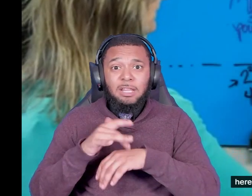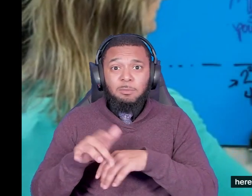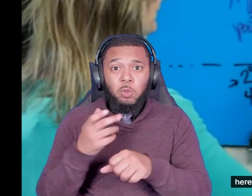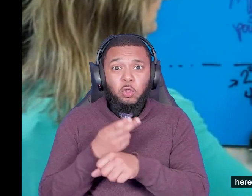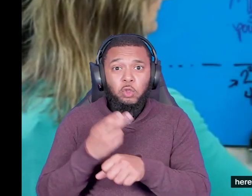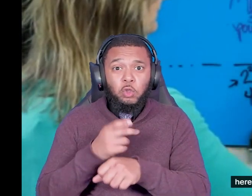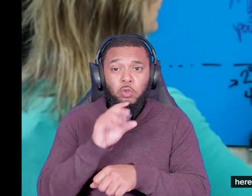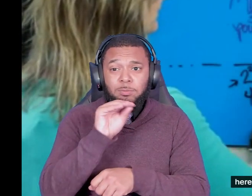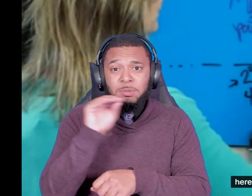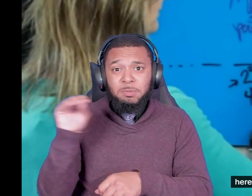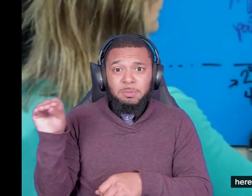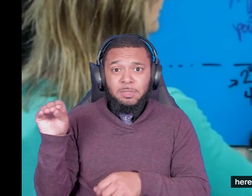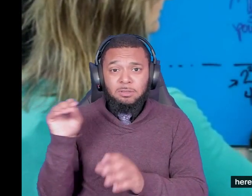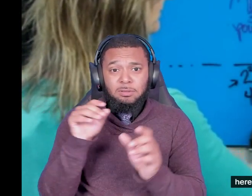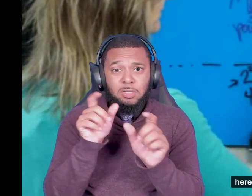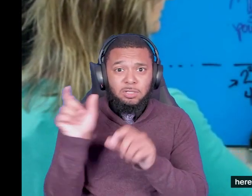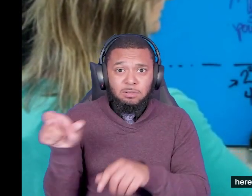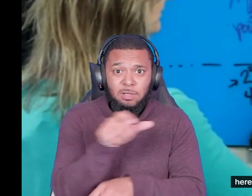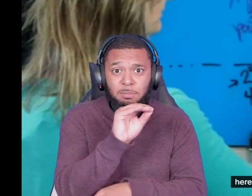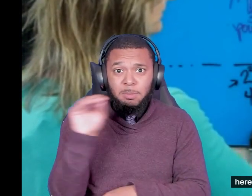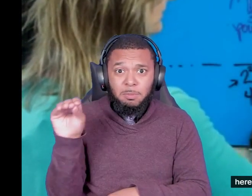0.